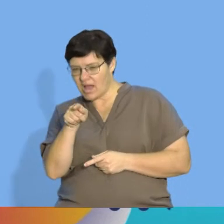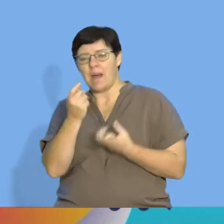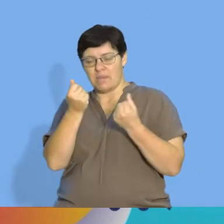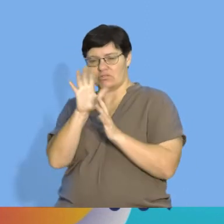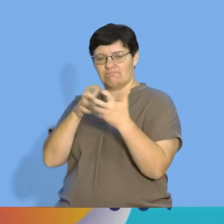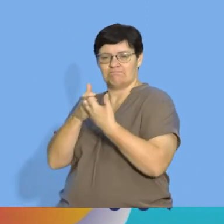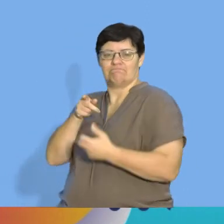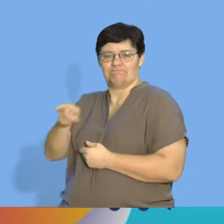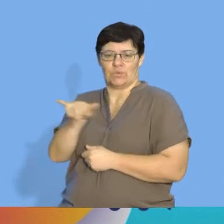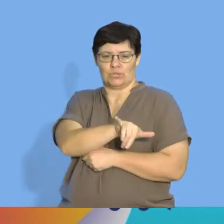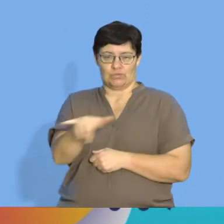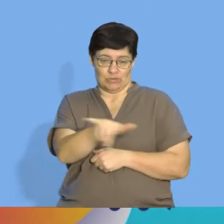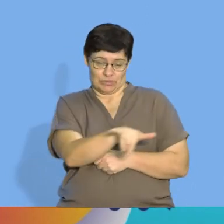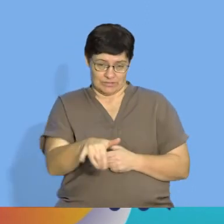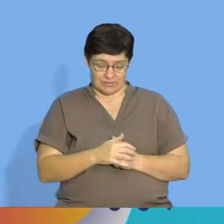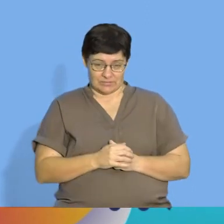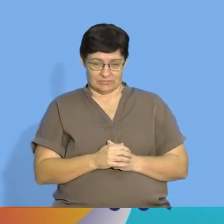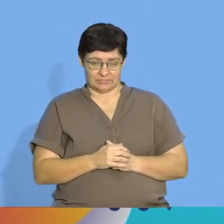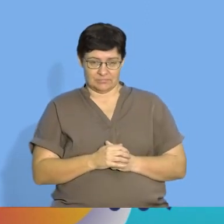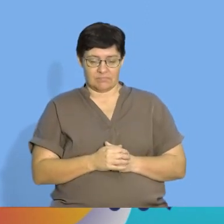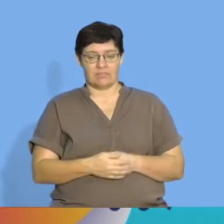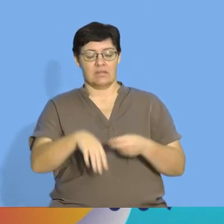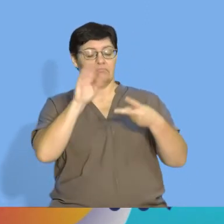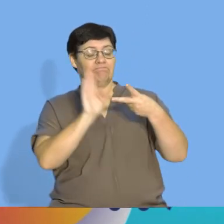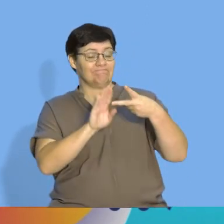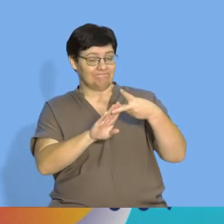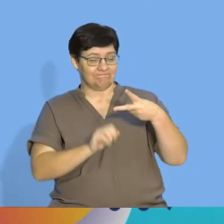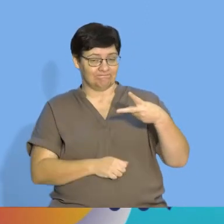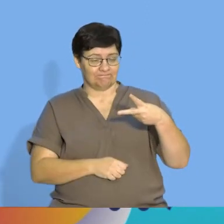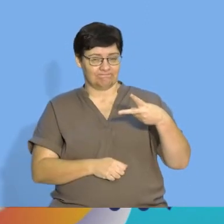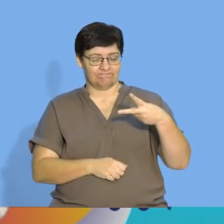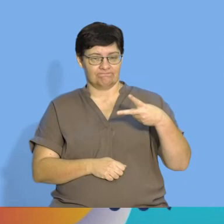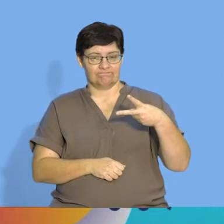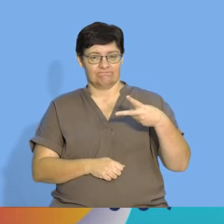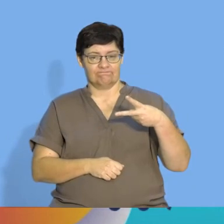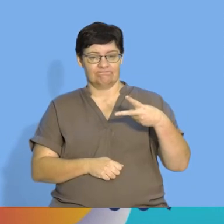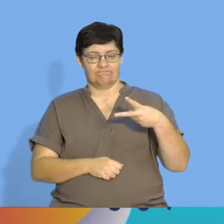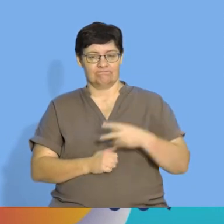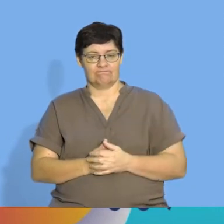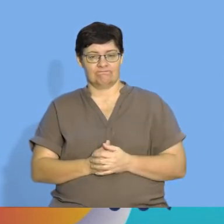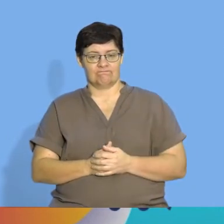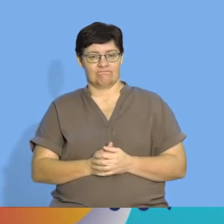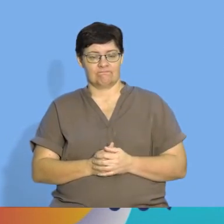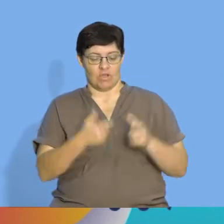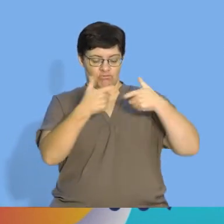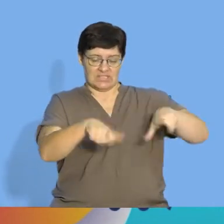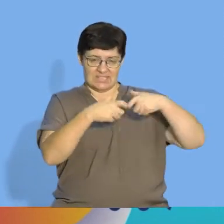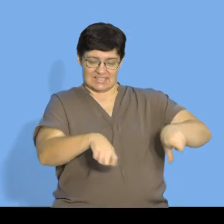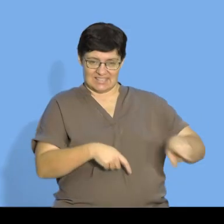in your cash budget and what would go into your projected income statement. Then we visited